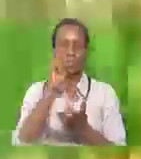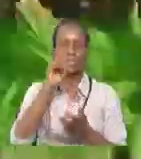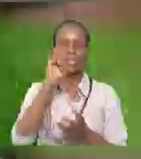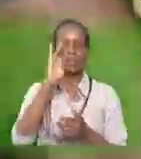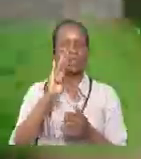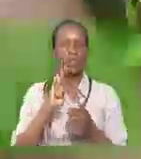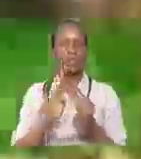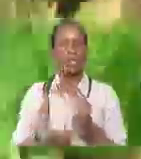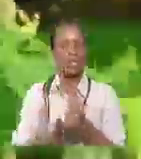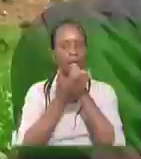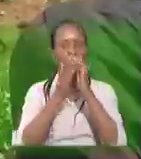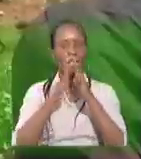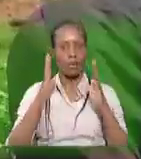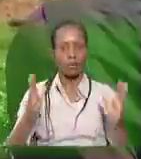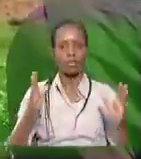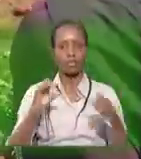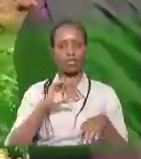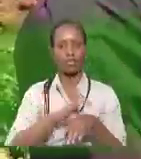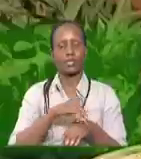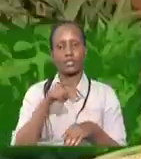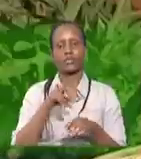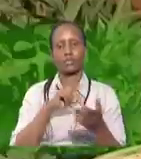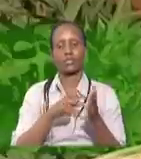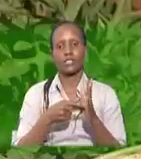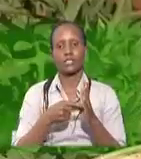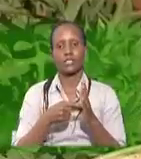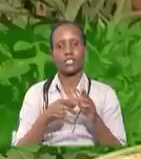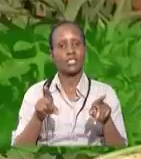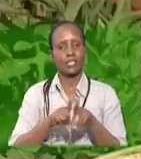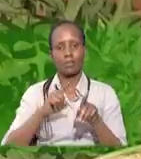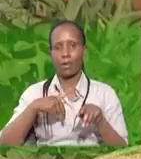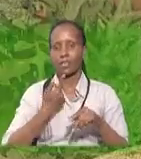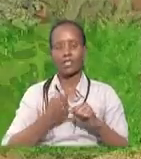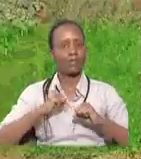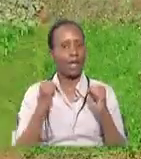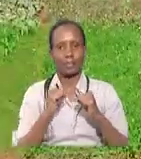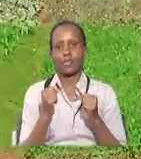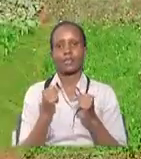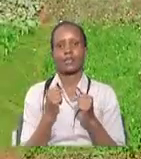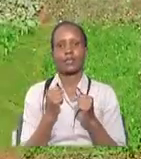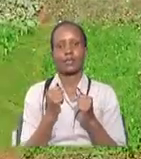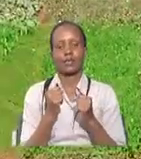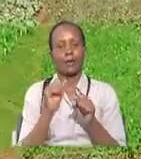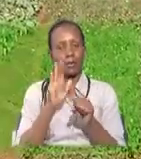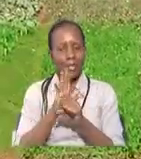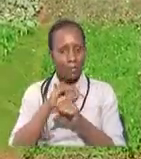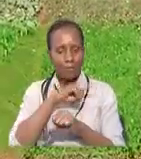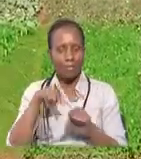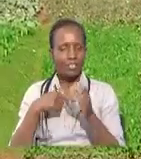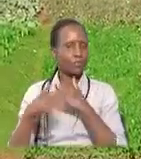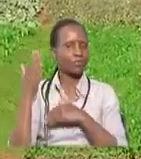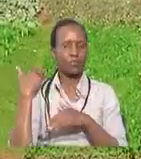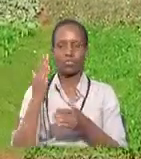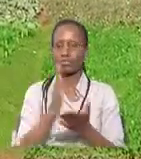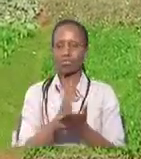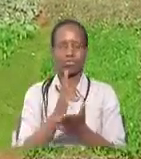Tumesaidiwa na National Irrigation Board kupata hii muradi ambao tumefurahi sana. Wengi wetu